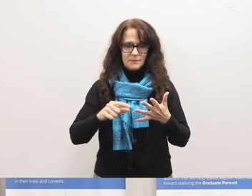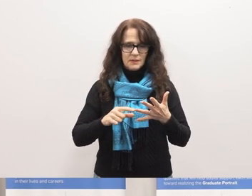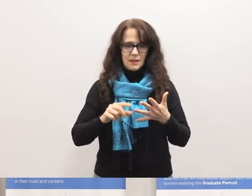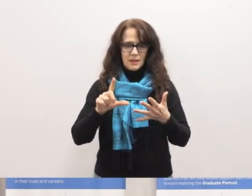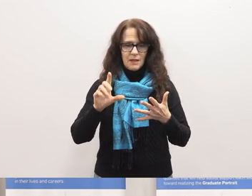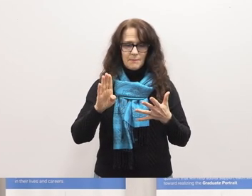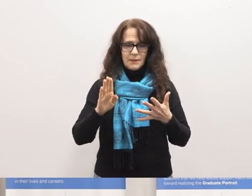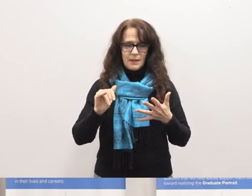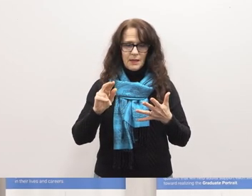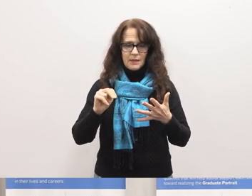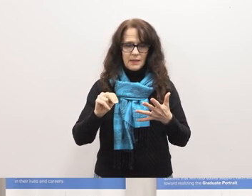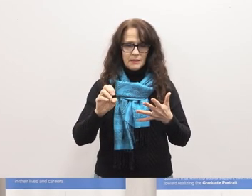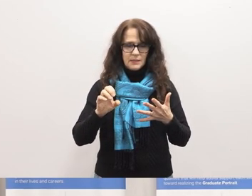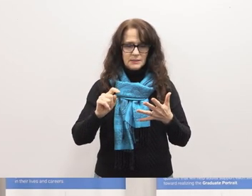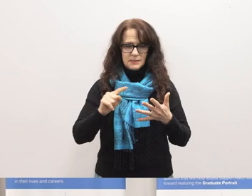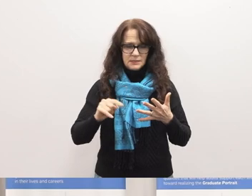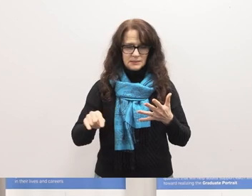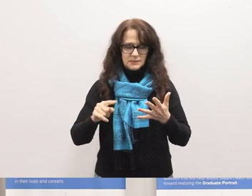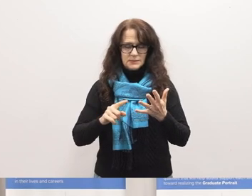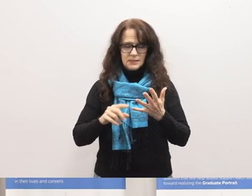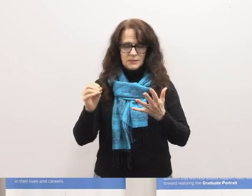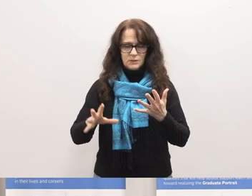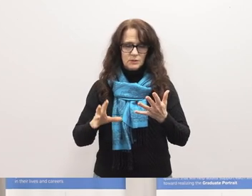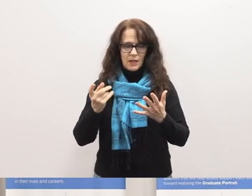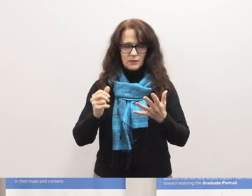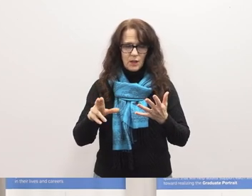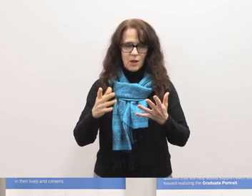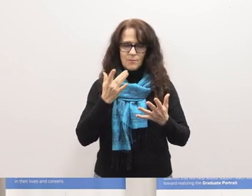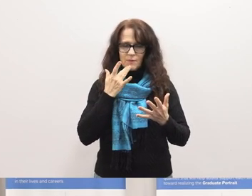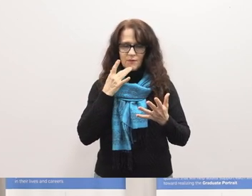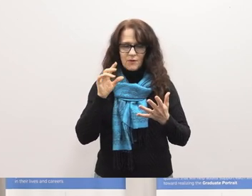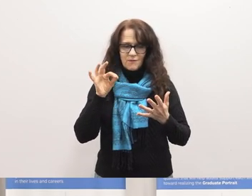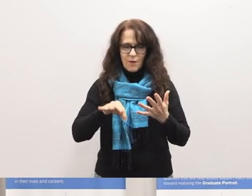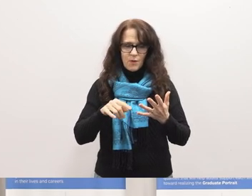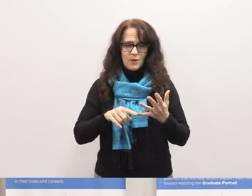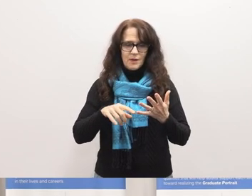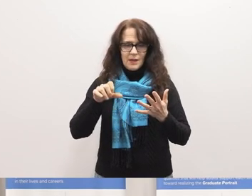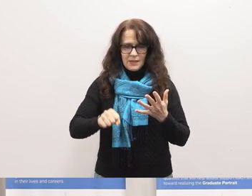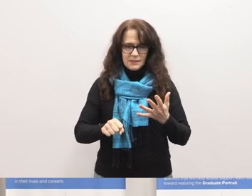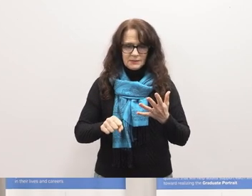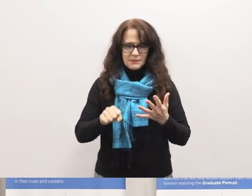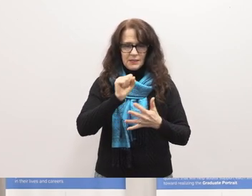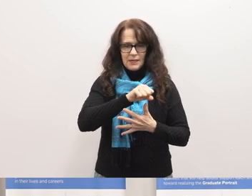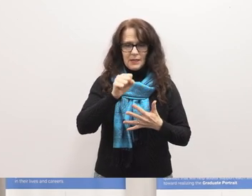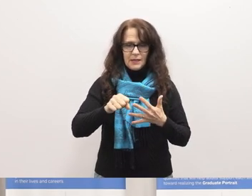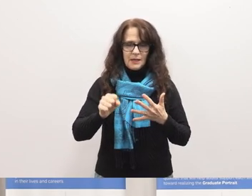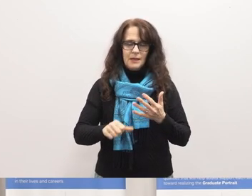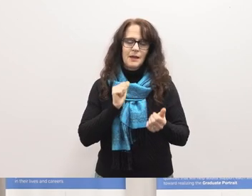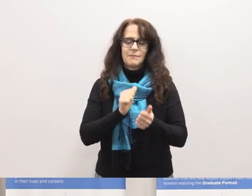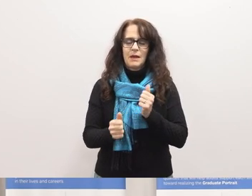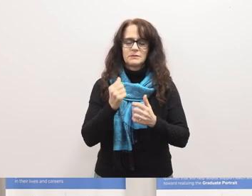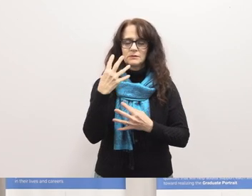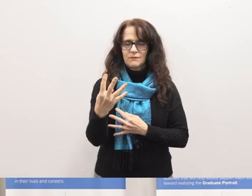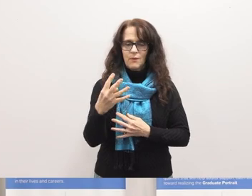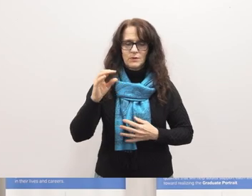Member Benitez? Aye. And student member Aguilar, preferential vote? Aye. Thank you. That passes